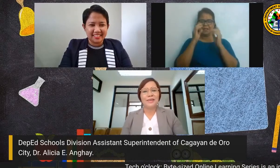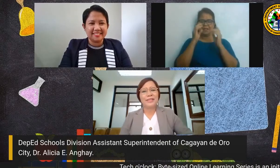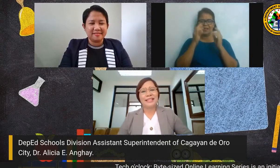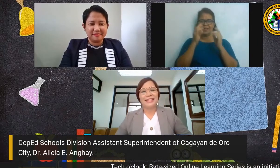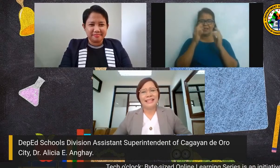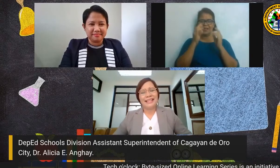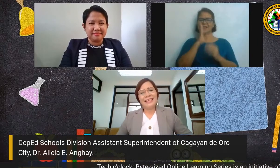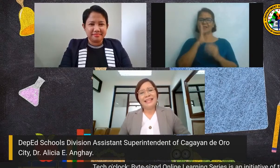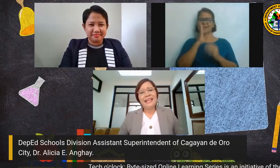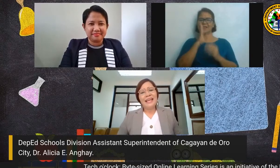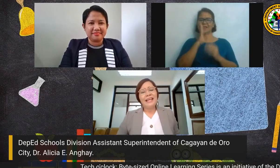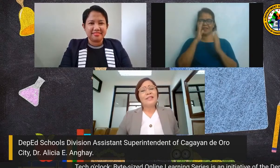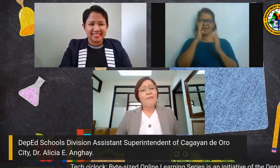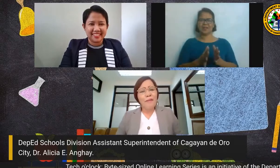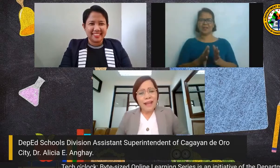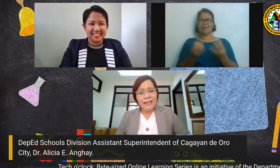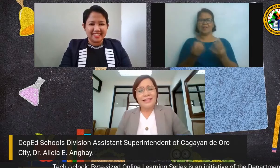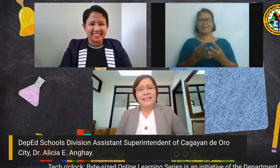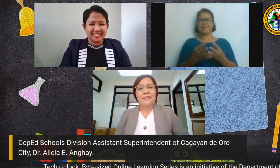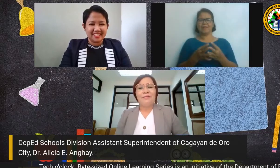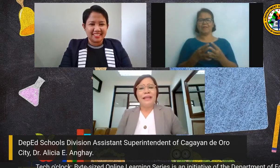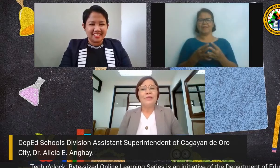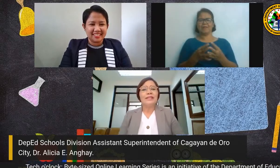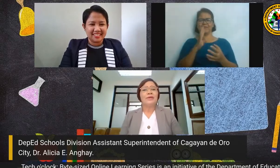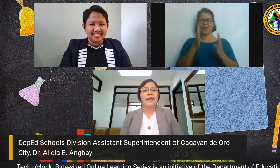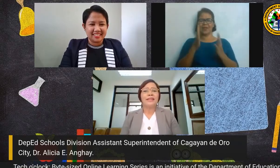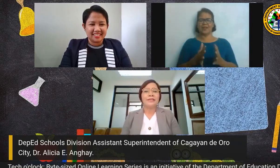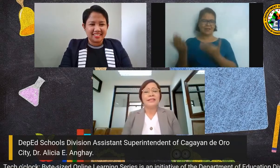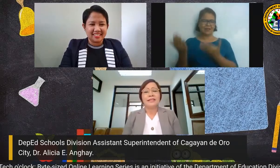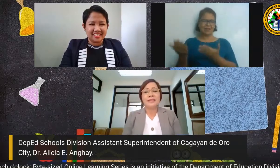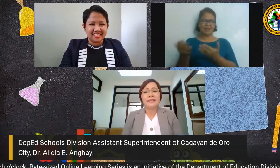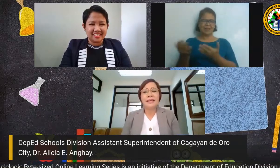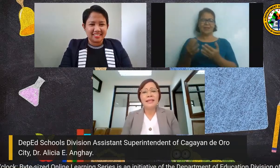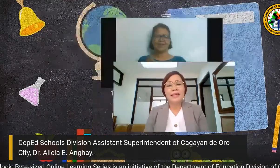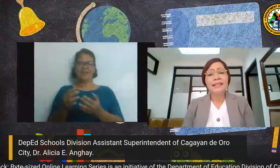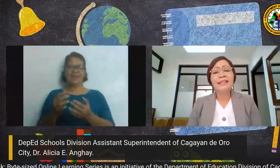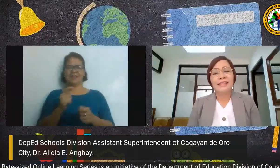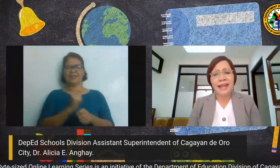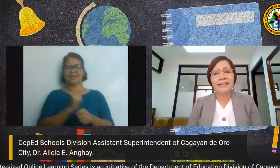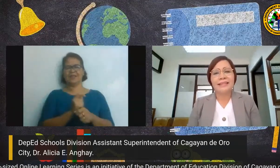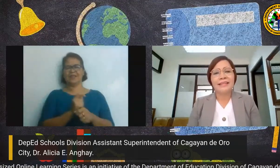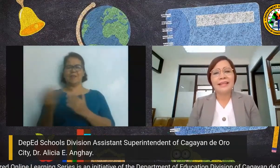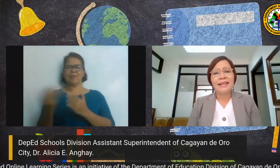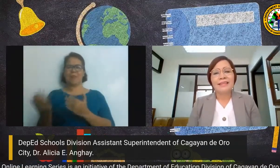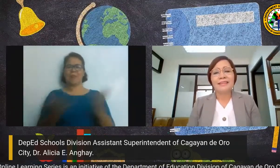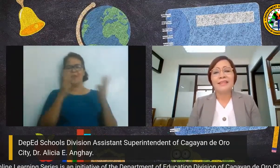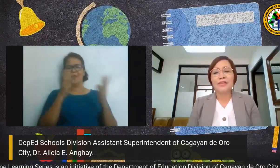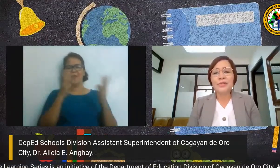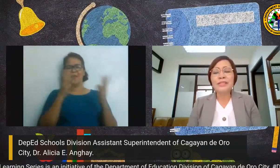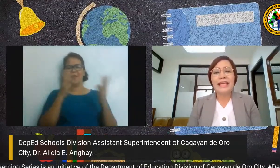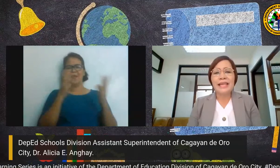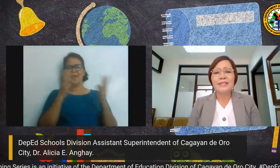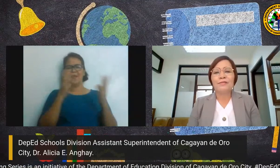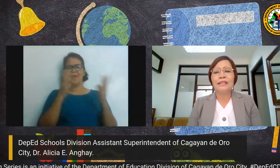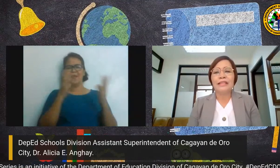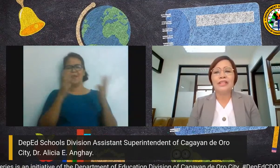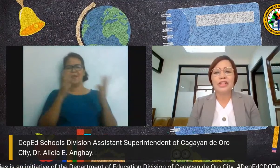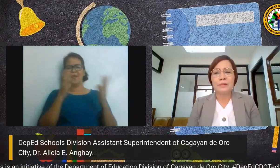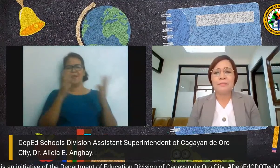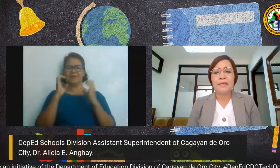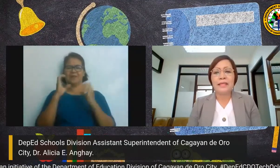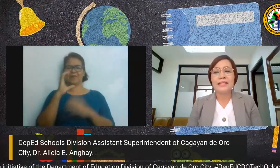Cagayan de Oro City. And so friends, fellow educators, it is said that the true test